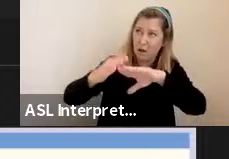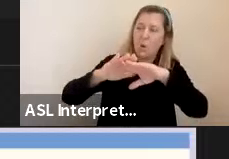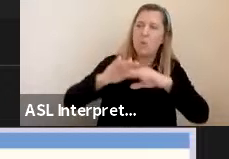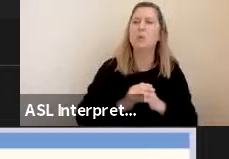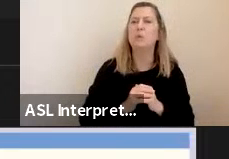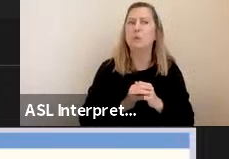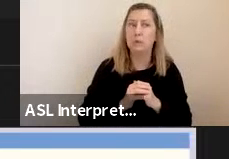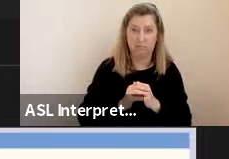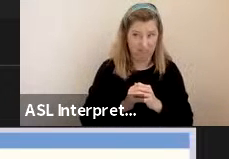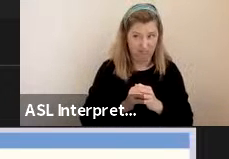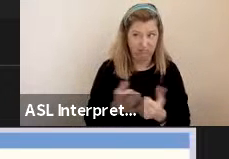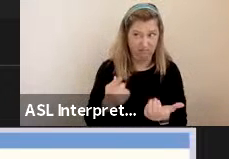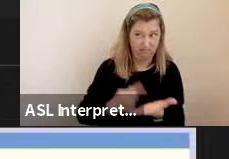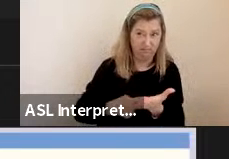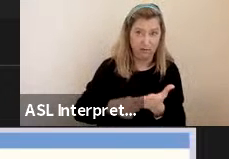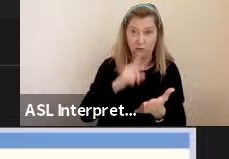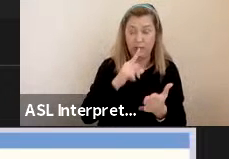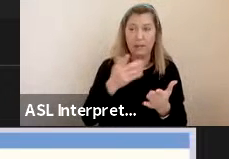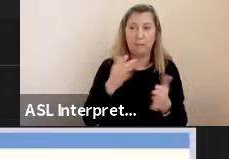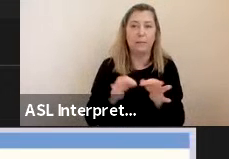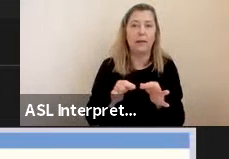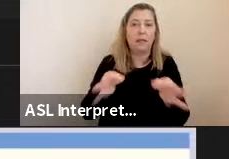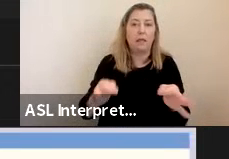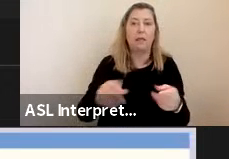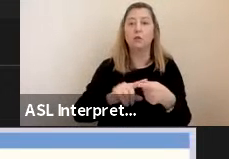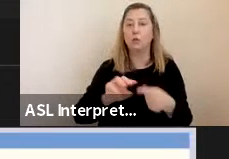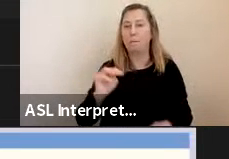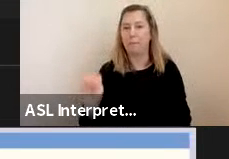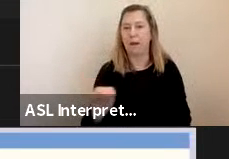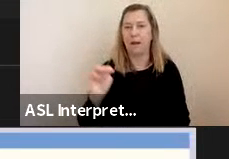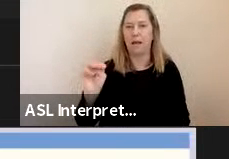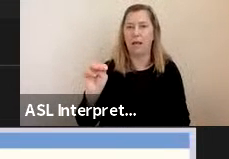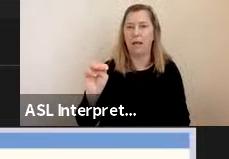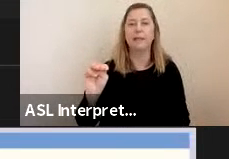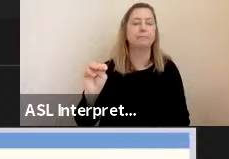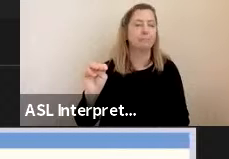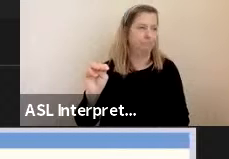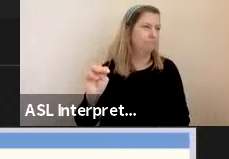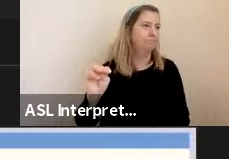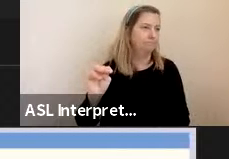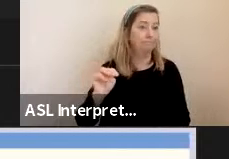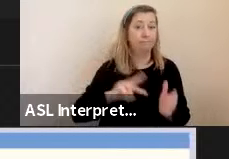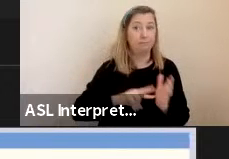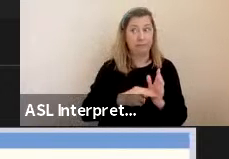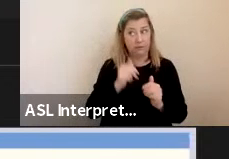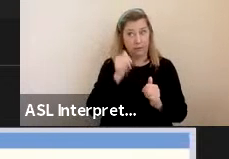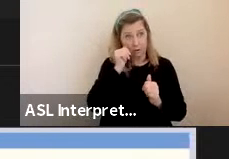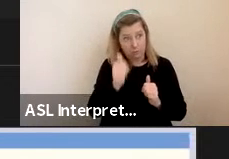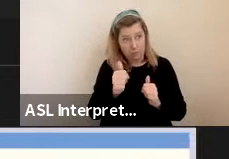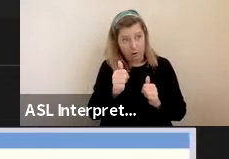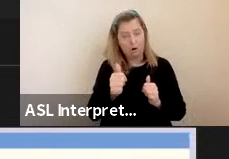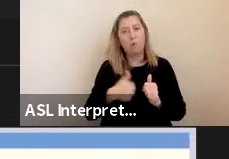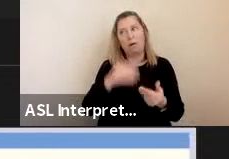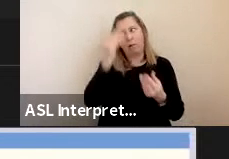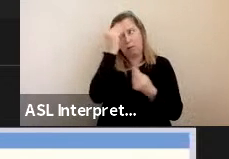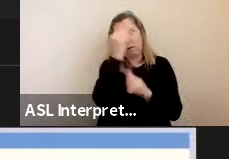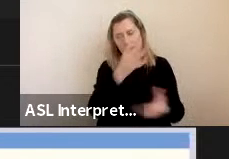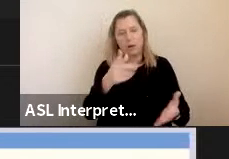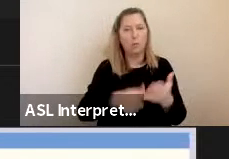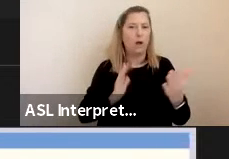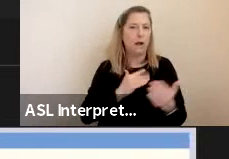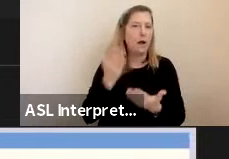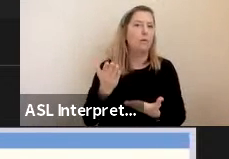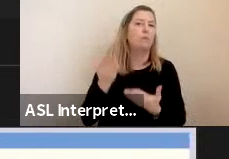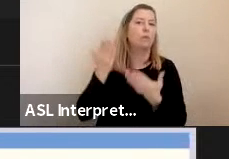will actually take place starting next Monday. So we will definitely, after tomorrow, make sure that you all are hearing what we are